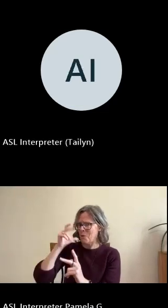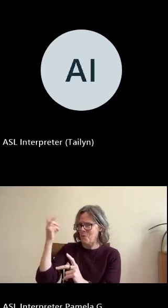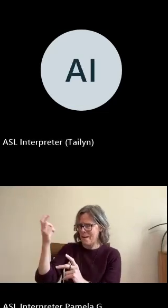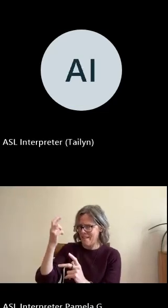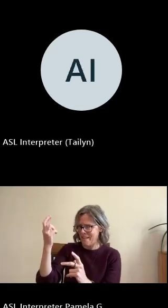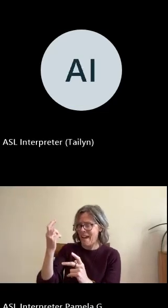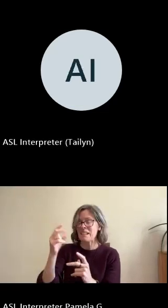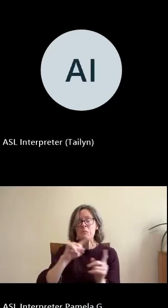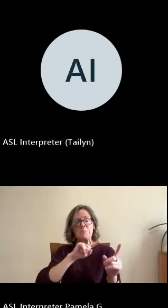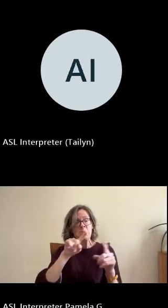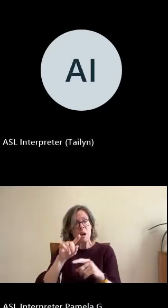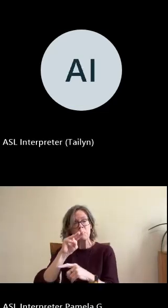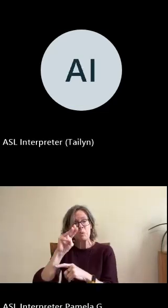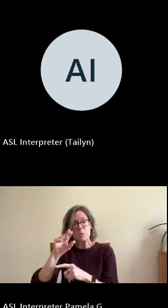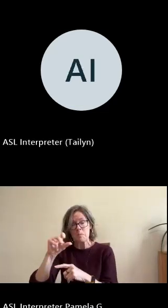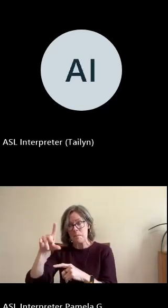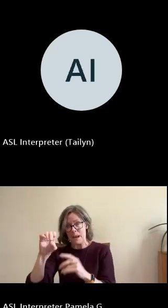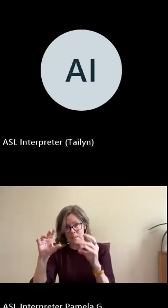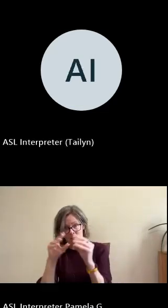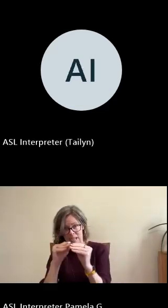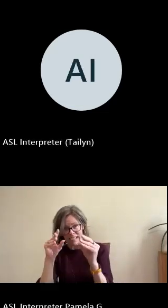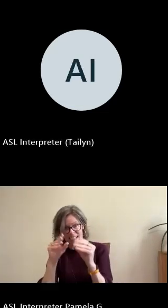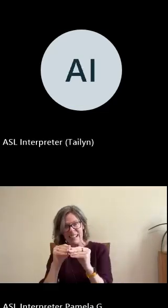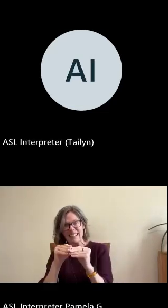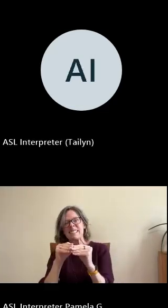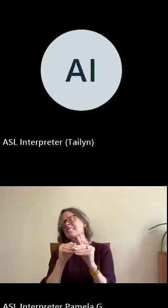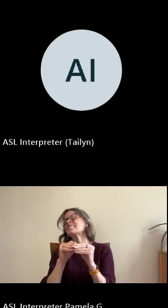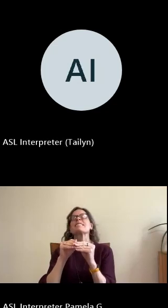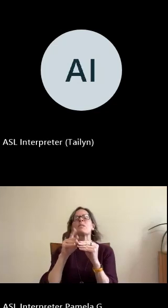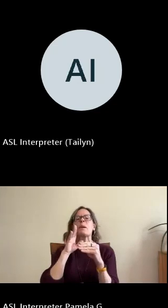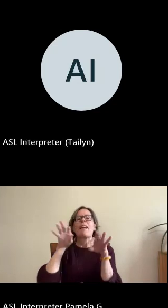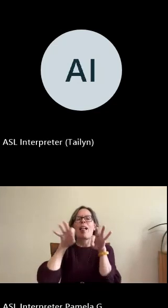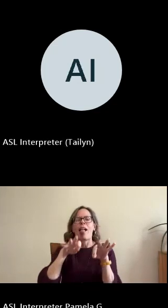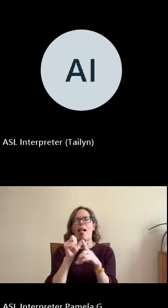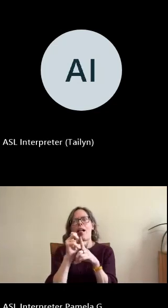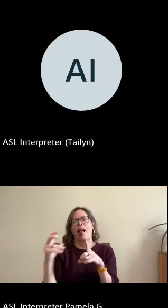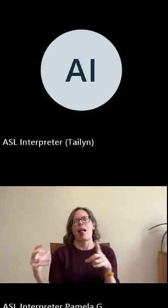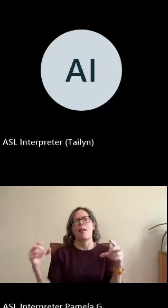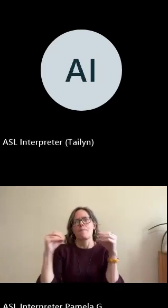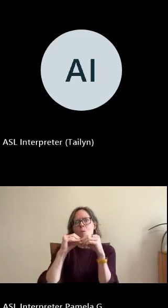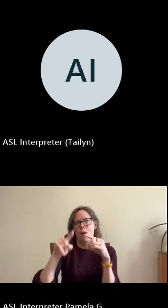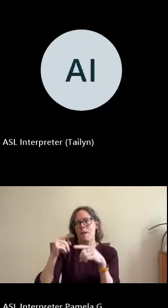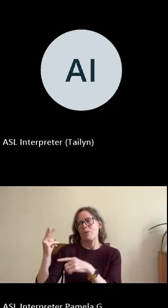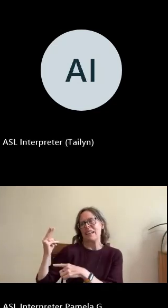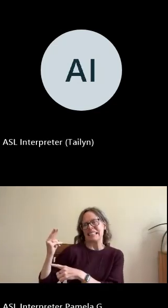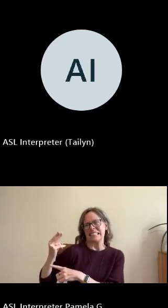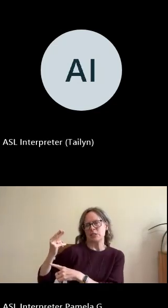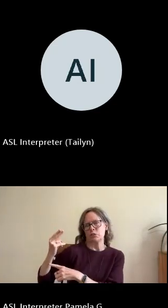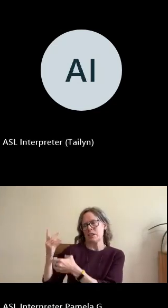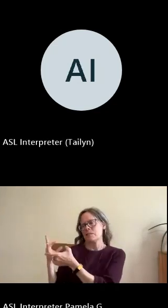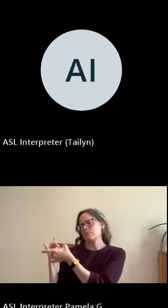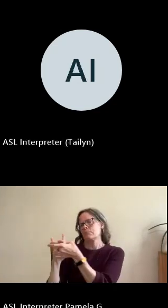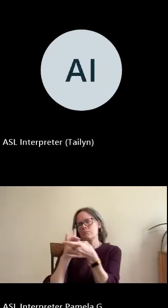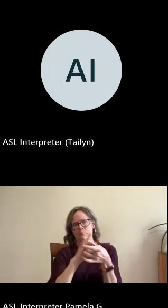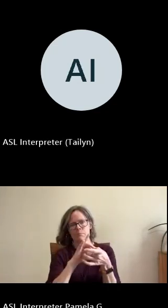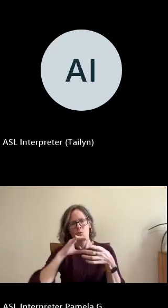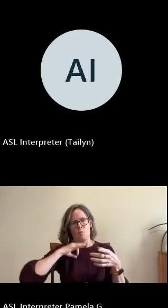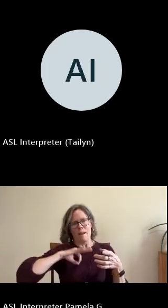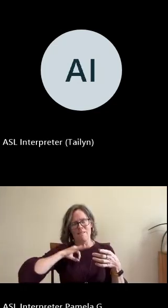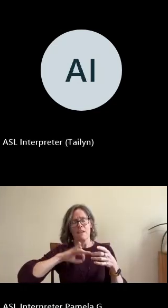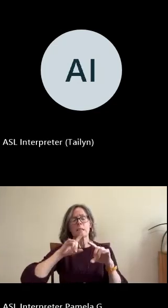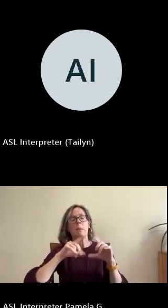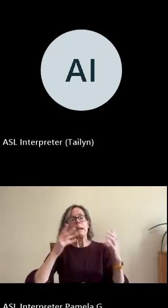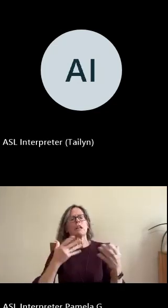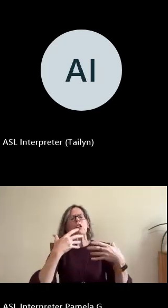some great historical perspective on how we won various benefits. But here you'll see some examples.